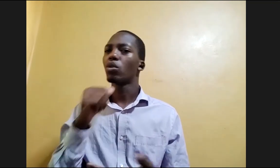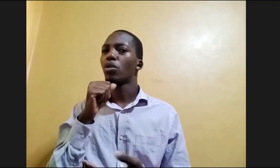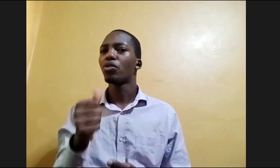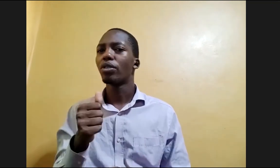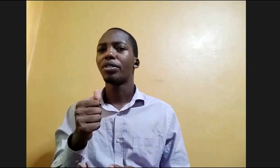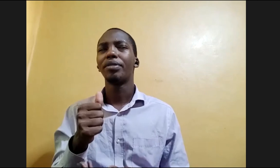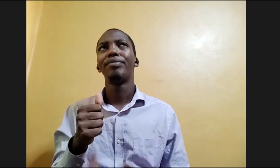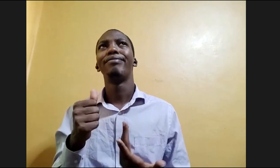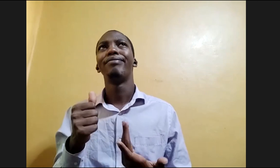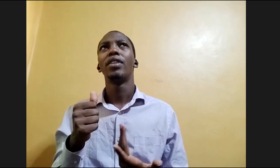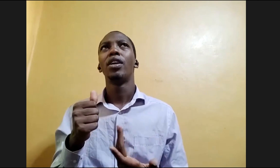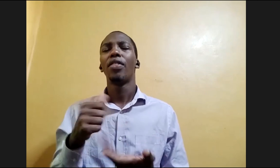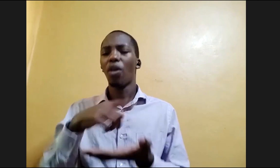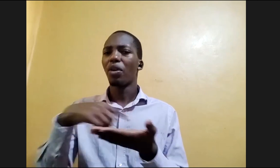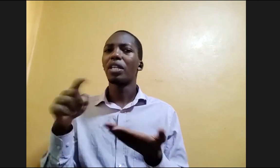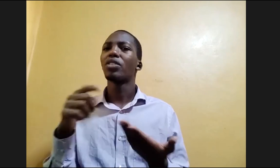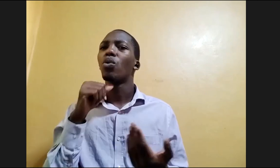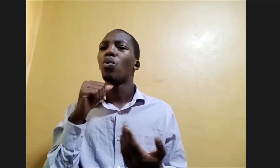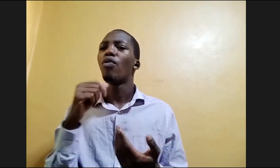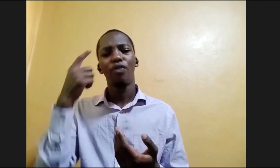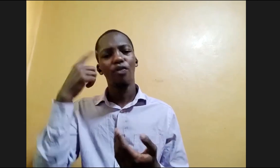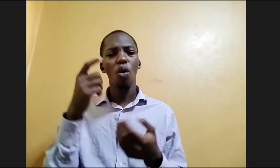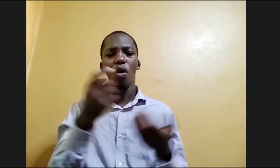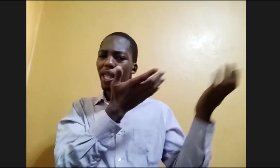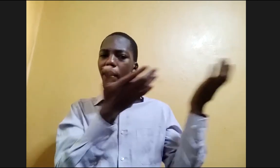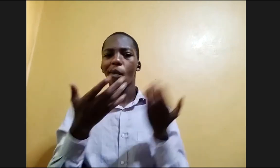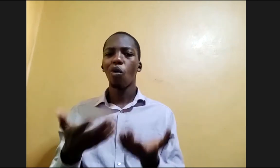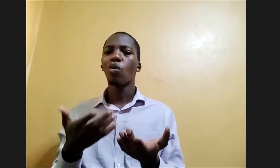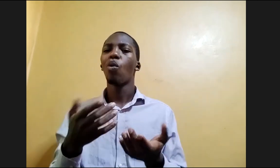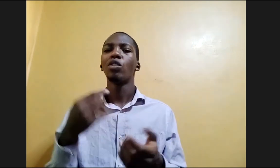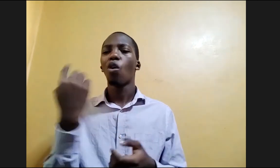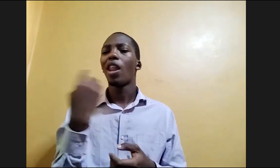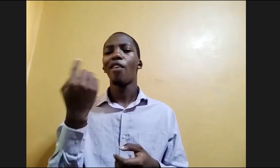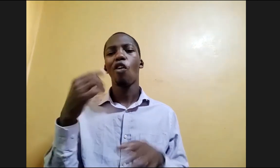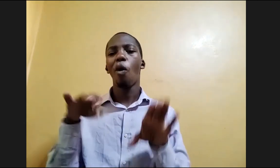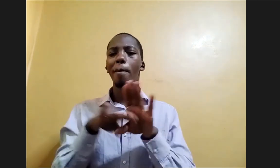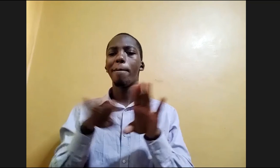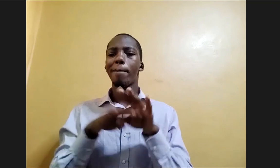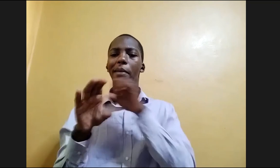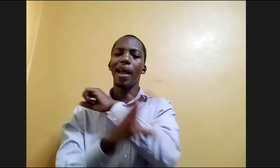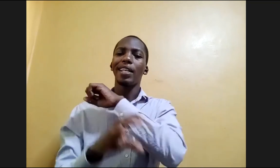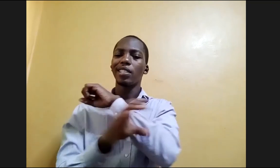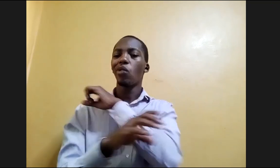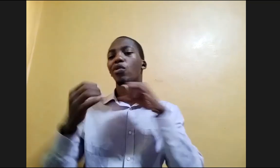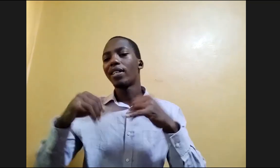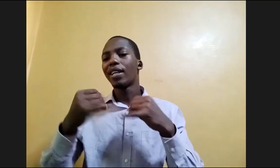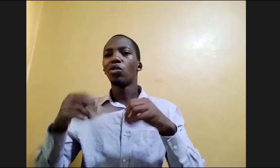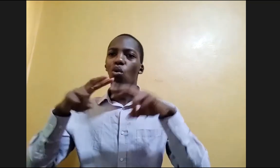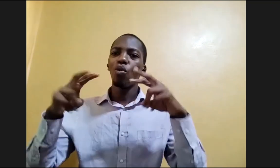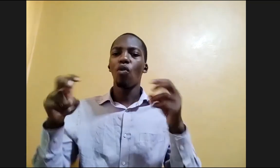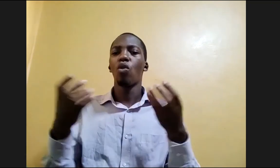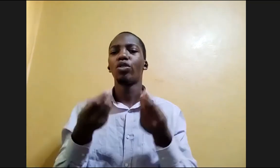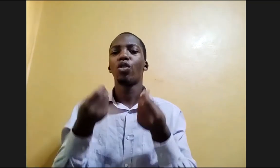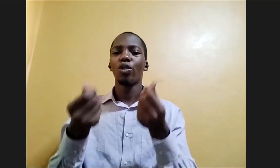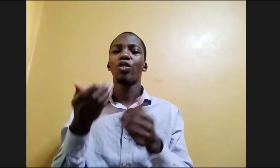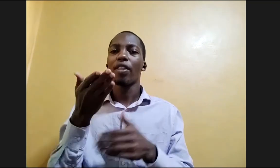the authorization was for import was given by the member state. We are really discussion and try to find solution on there, and I'm sure there's a will from